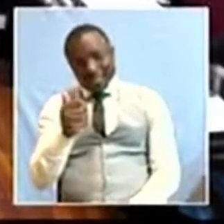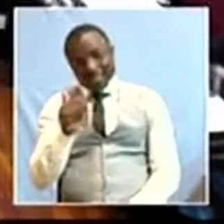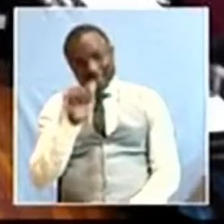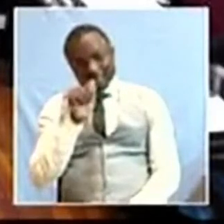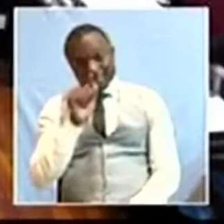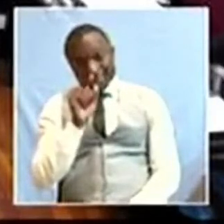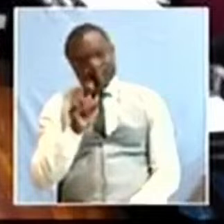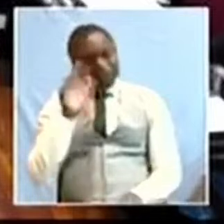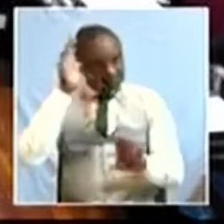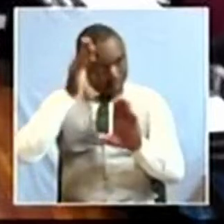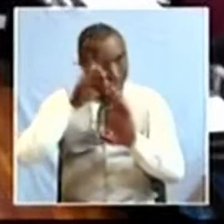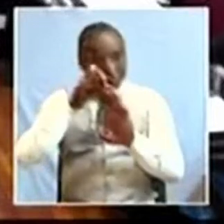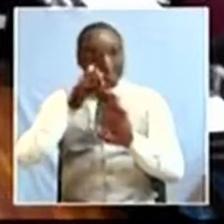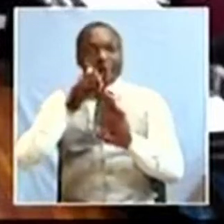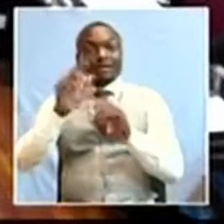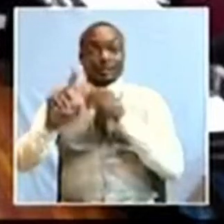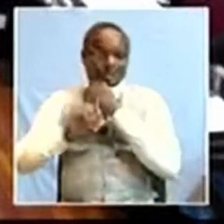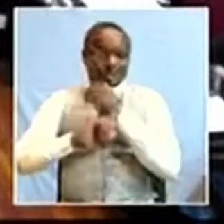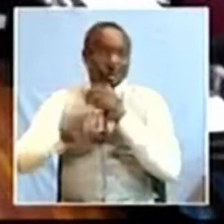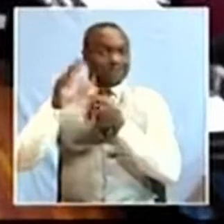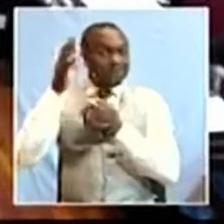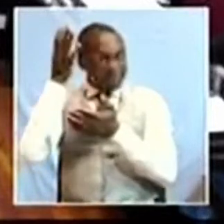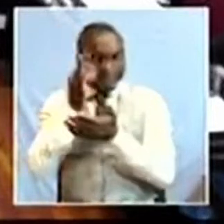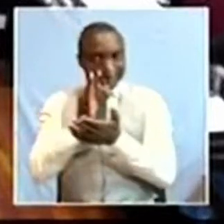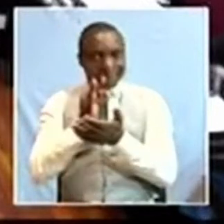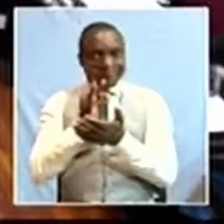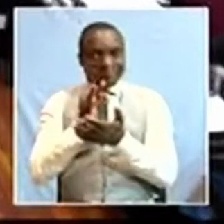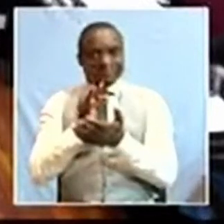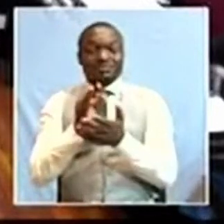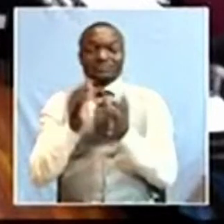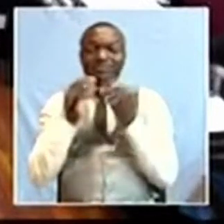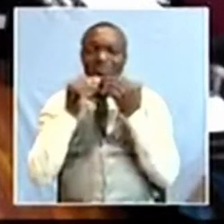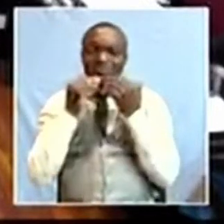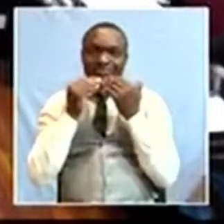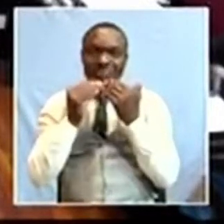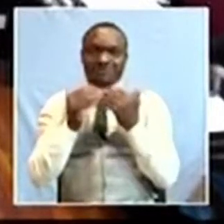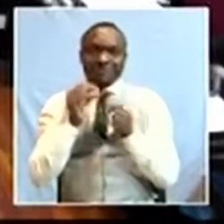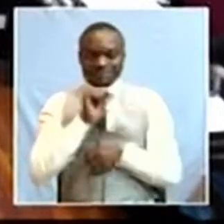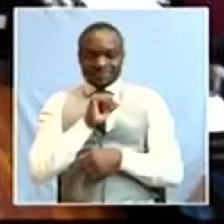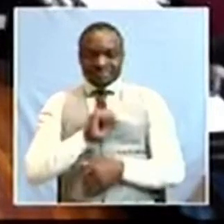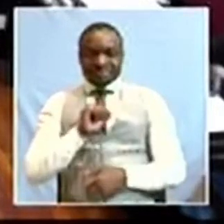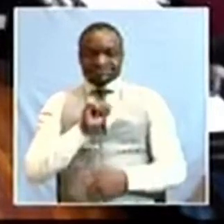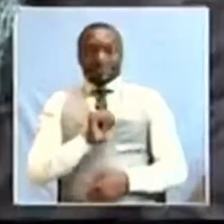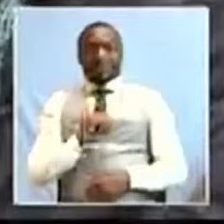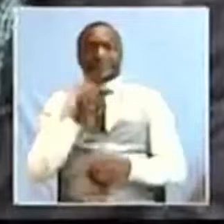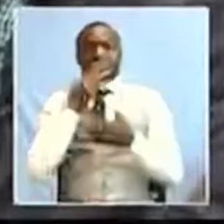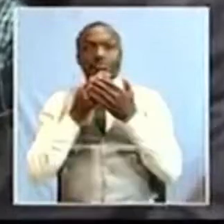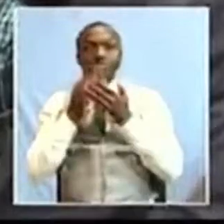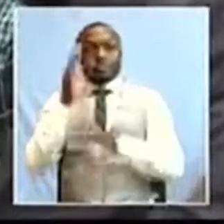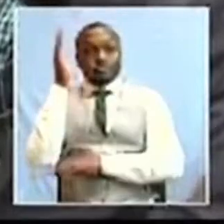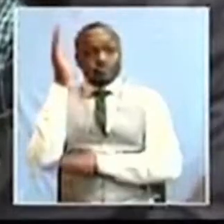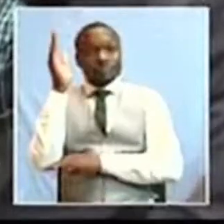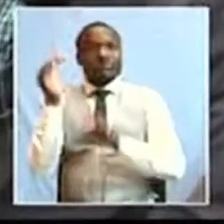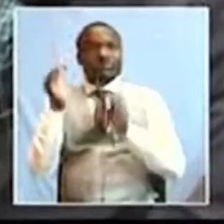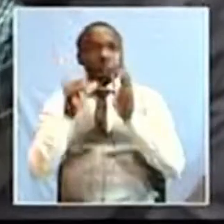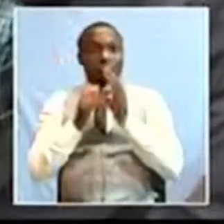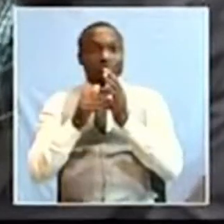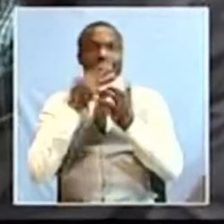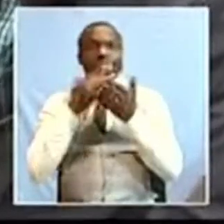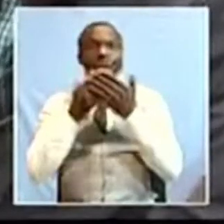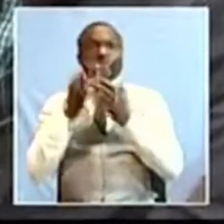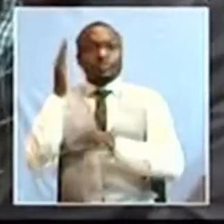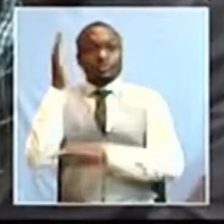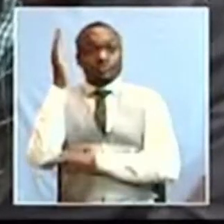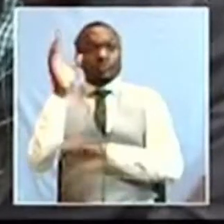another one. Yeah, that one is just for the town clerk. Okay, thank you. Sorry for that. Good afternoon once more, Chair. Good